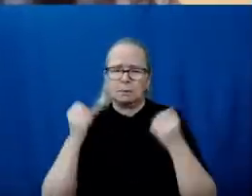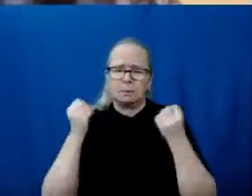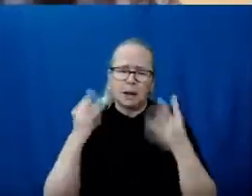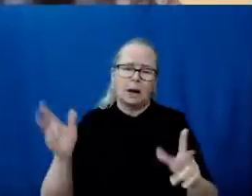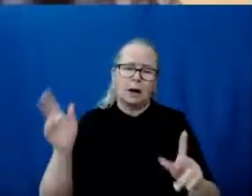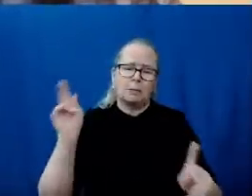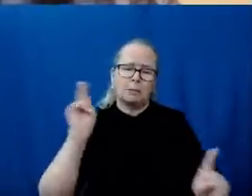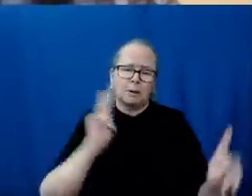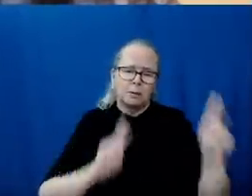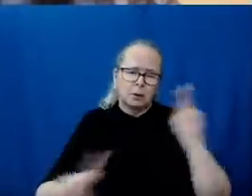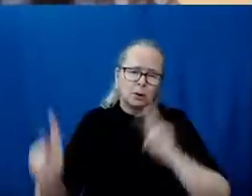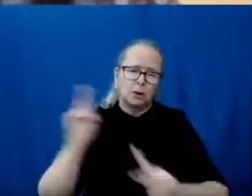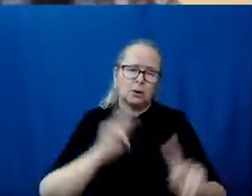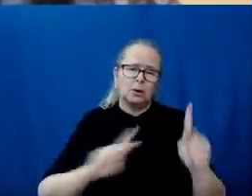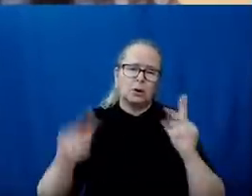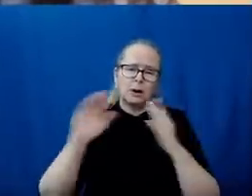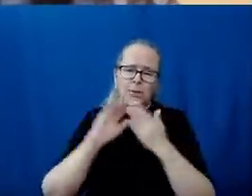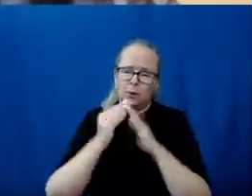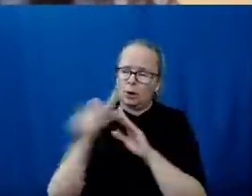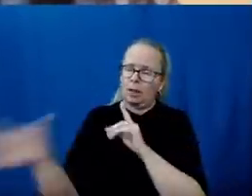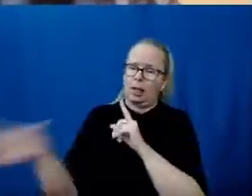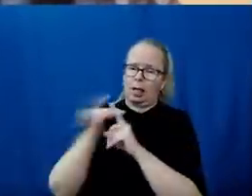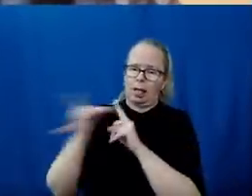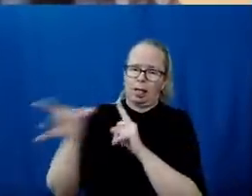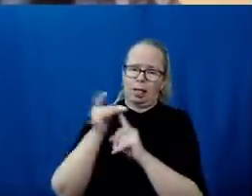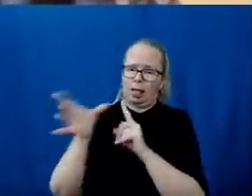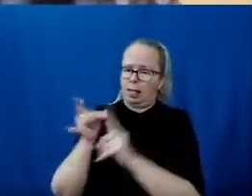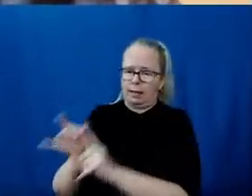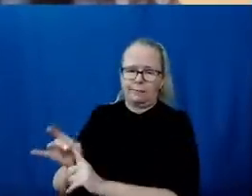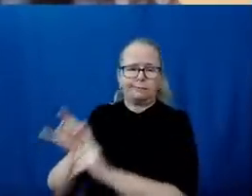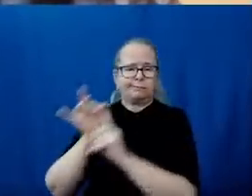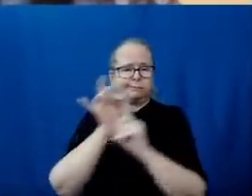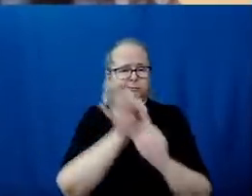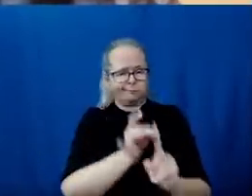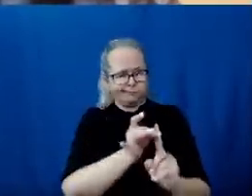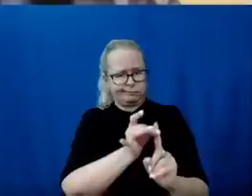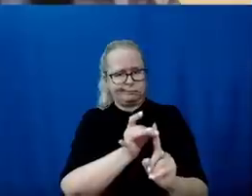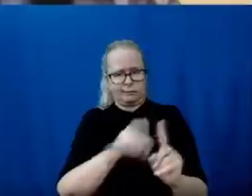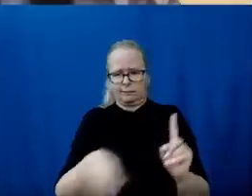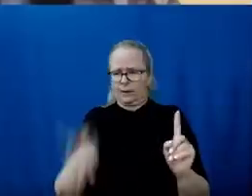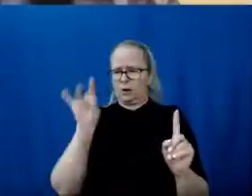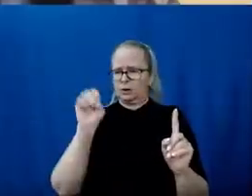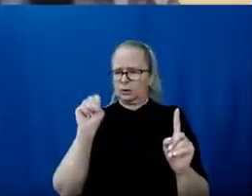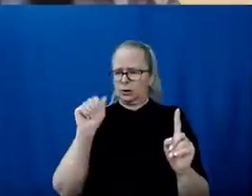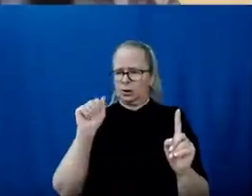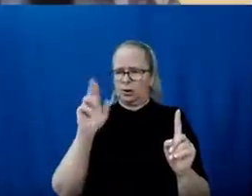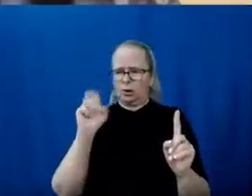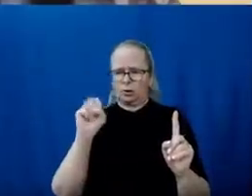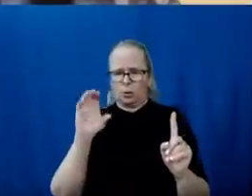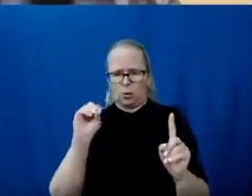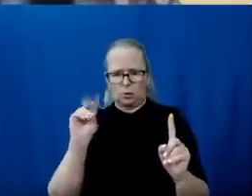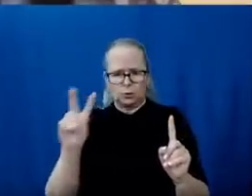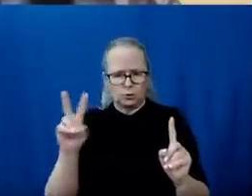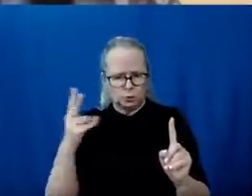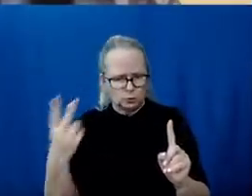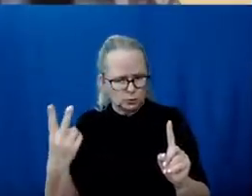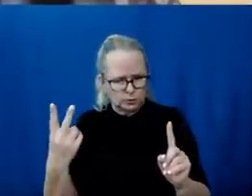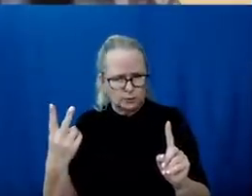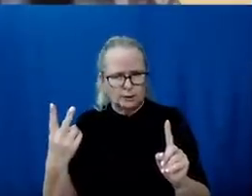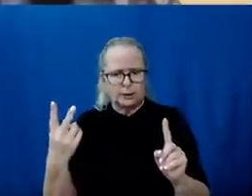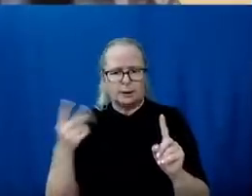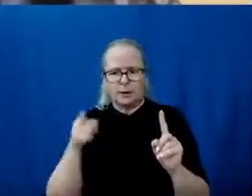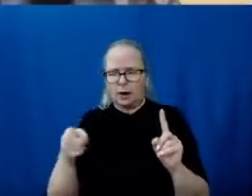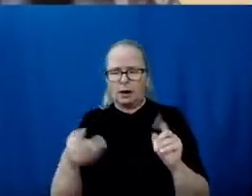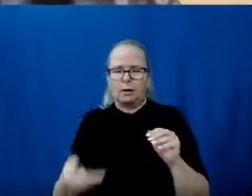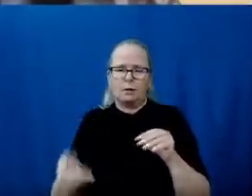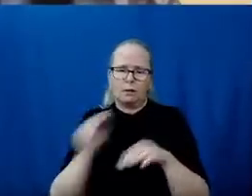and dozens and dozens of people being admitted with community-acquired disease from which they were resolving, where we could detect SARS-CoV-2 levels